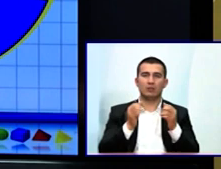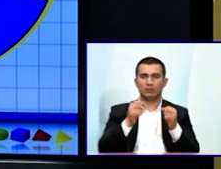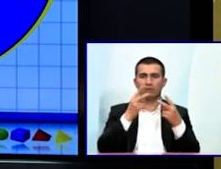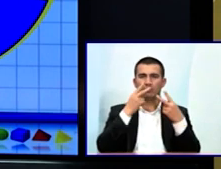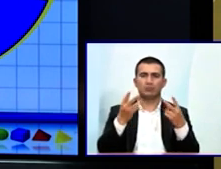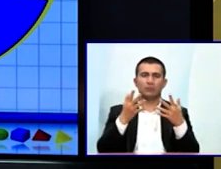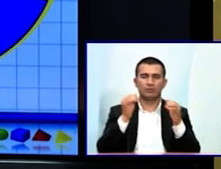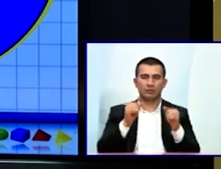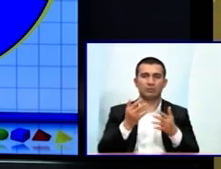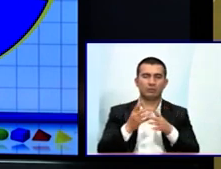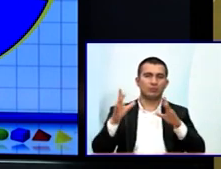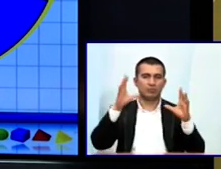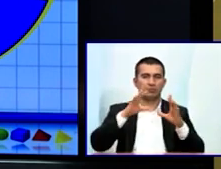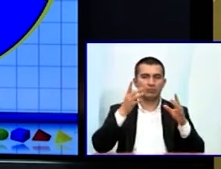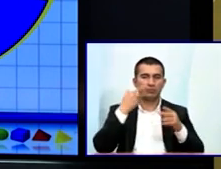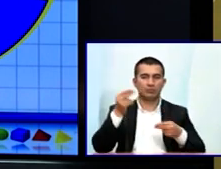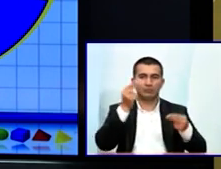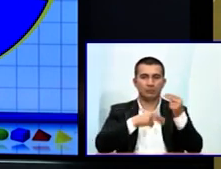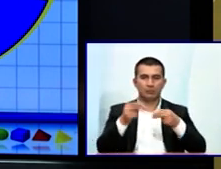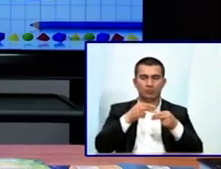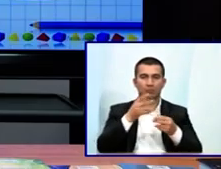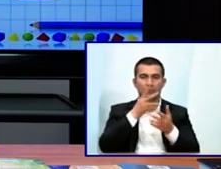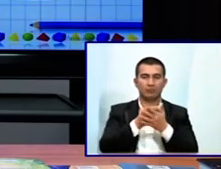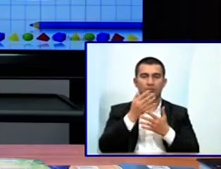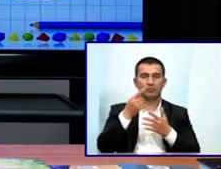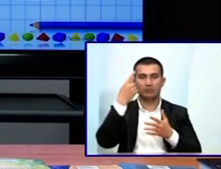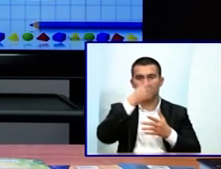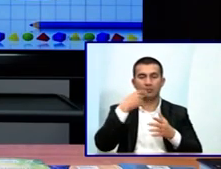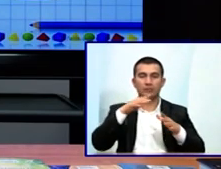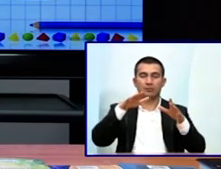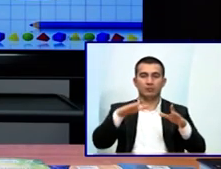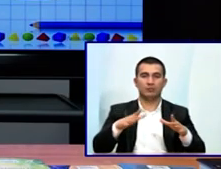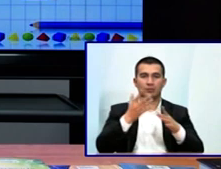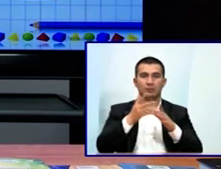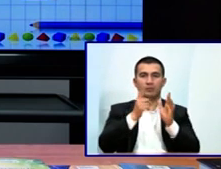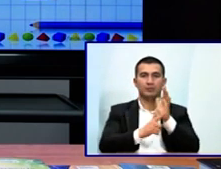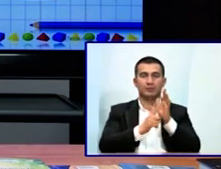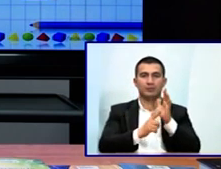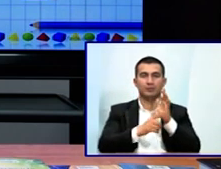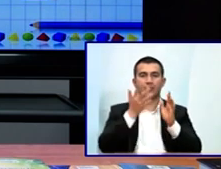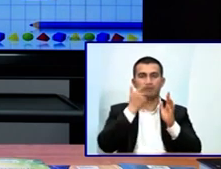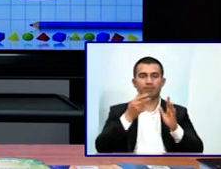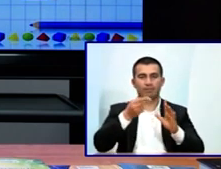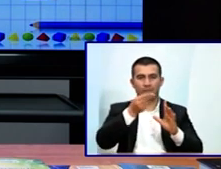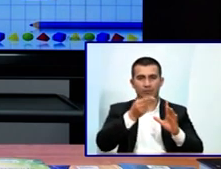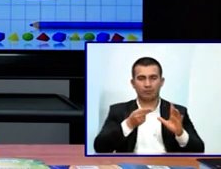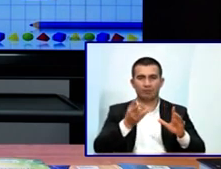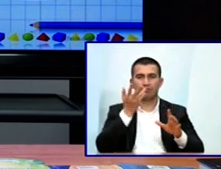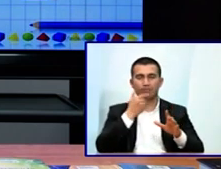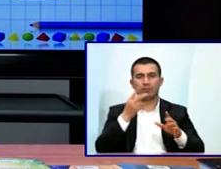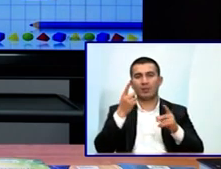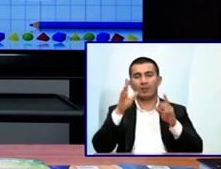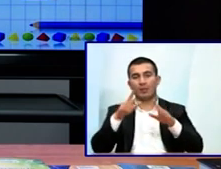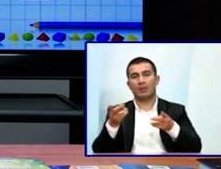uchun doiraviy diagrammani chizing va uni yuzasini 70% ni bo'yab, 30% ni esa